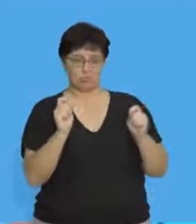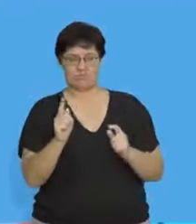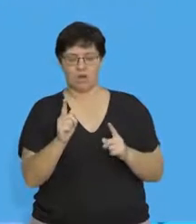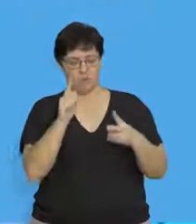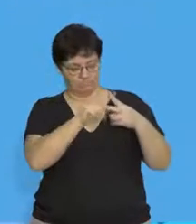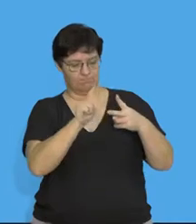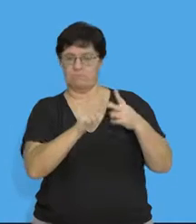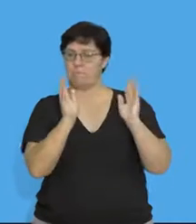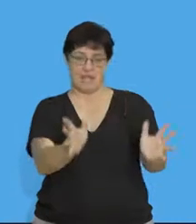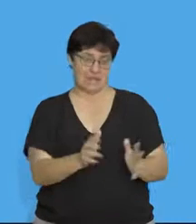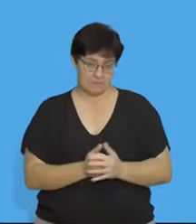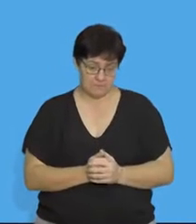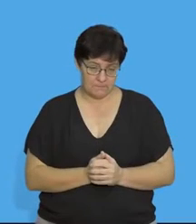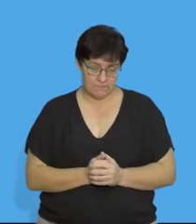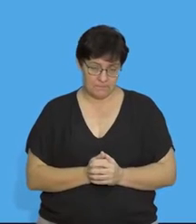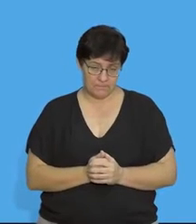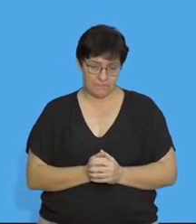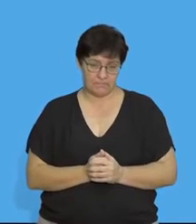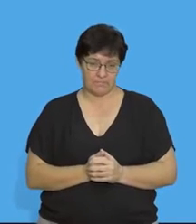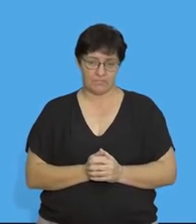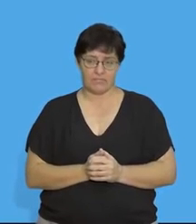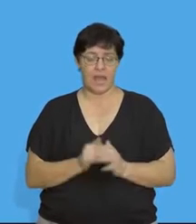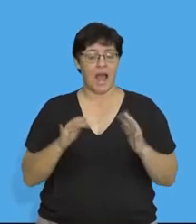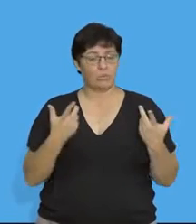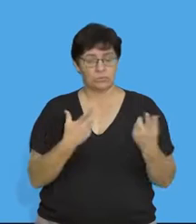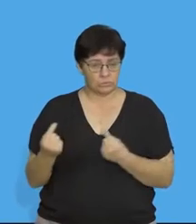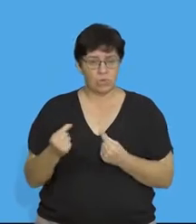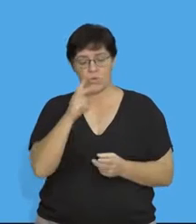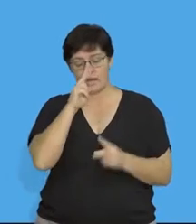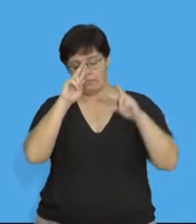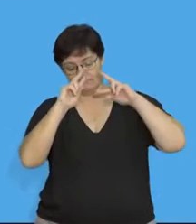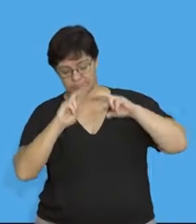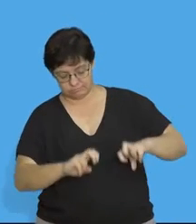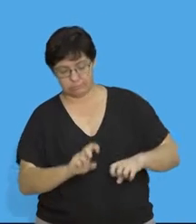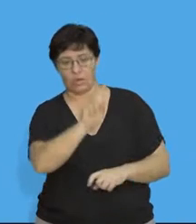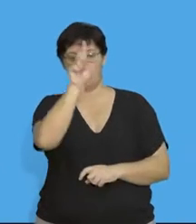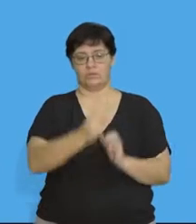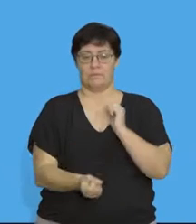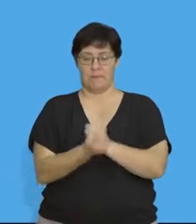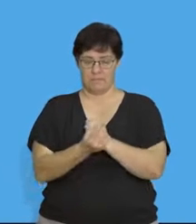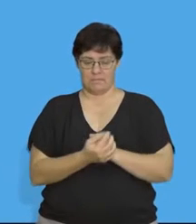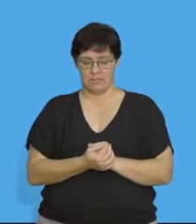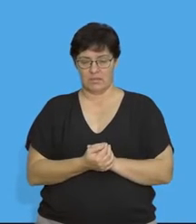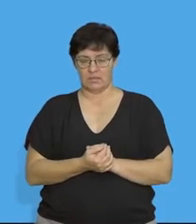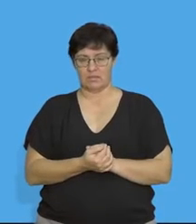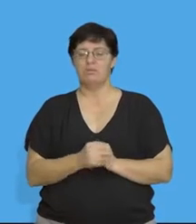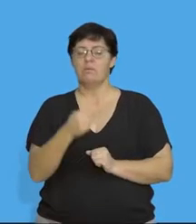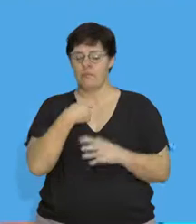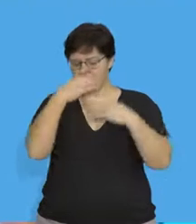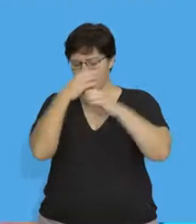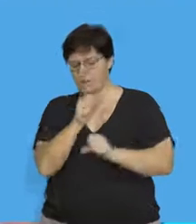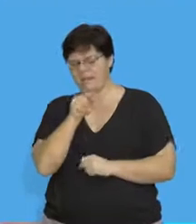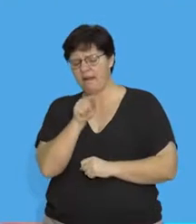our outcome. And to do that, we have to have an investigative question, a question that focuses our attention